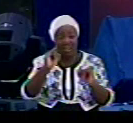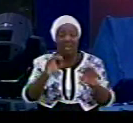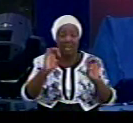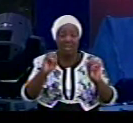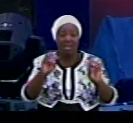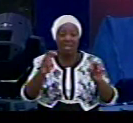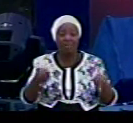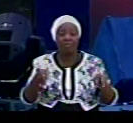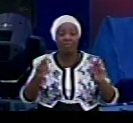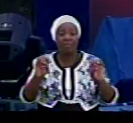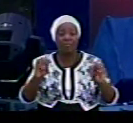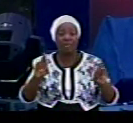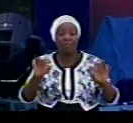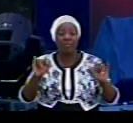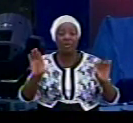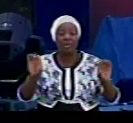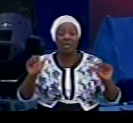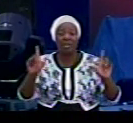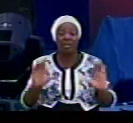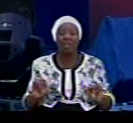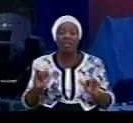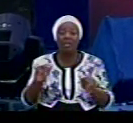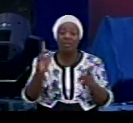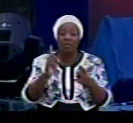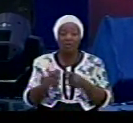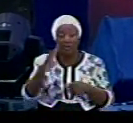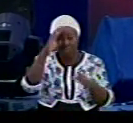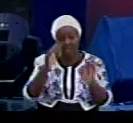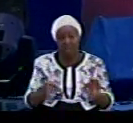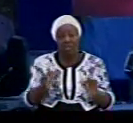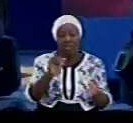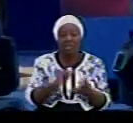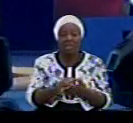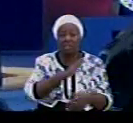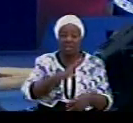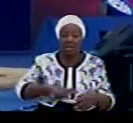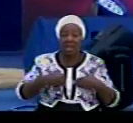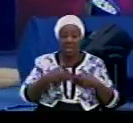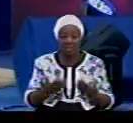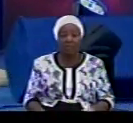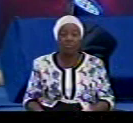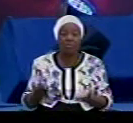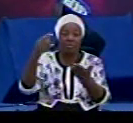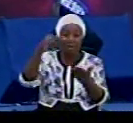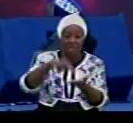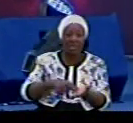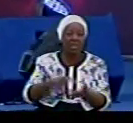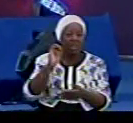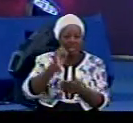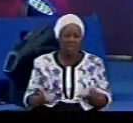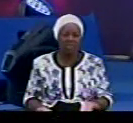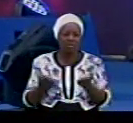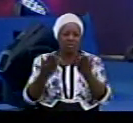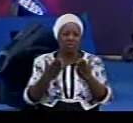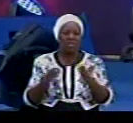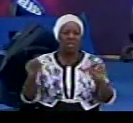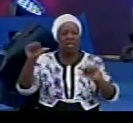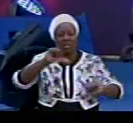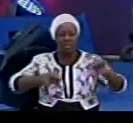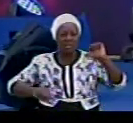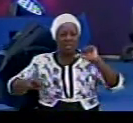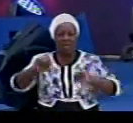to determine that Christ has risen, he exalted science